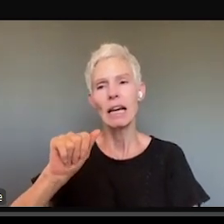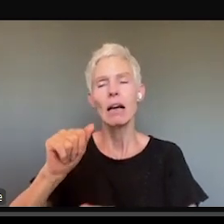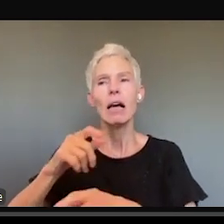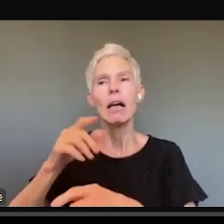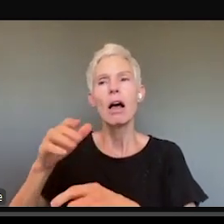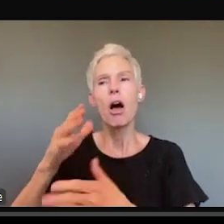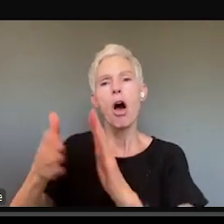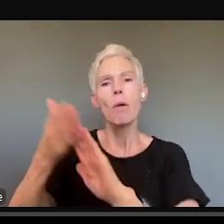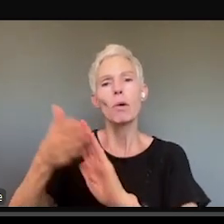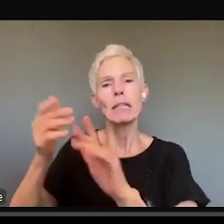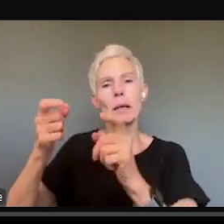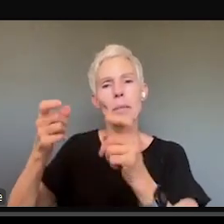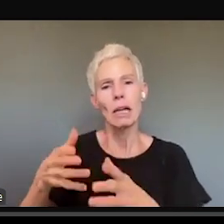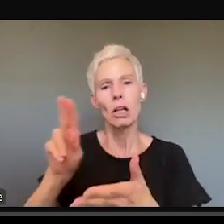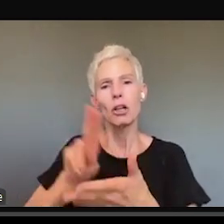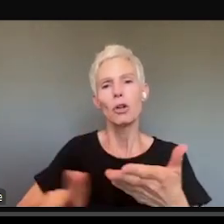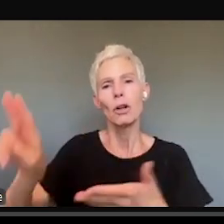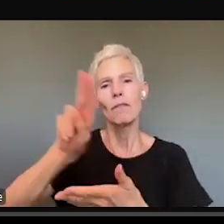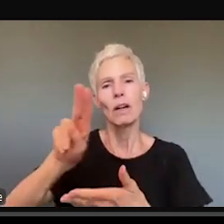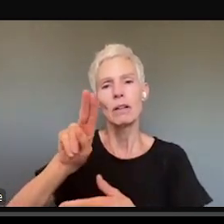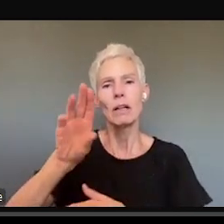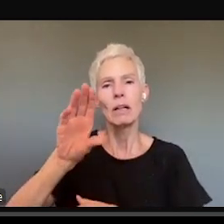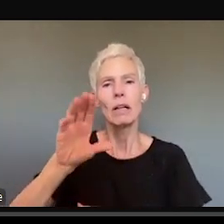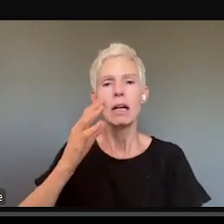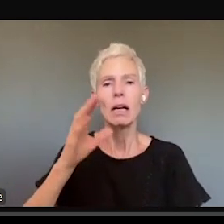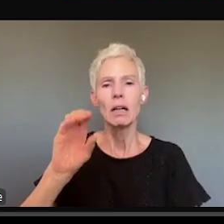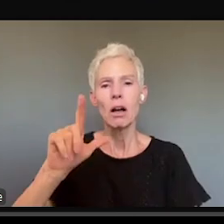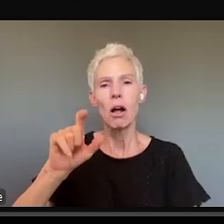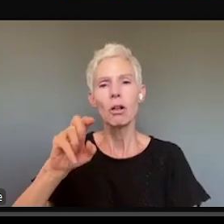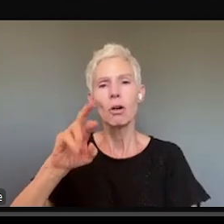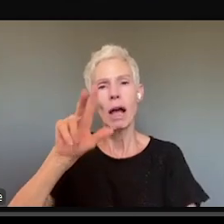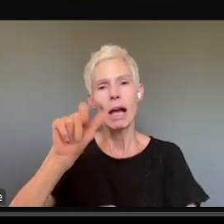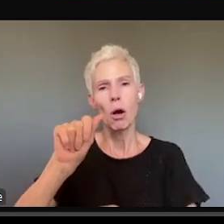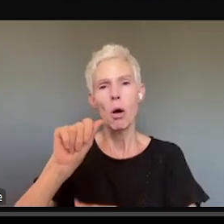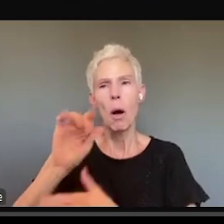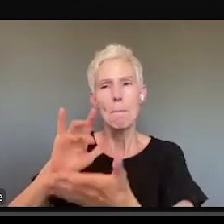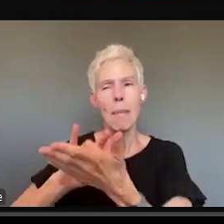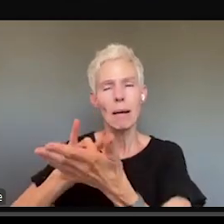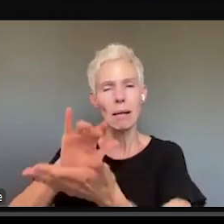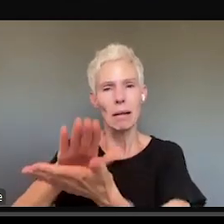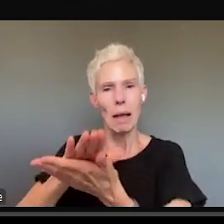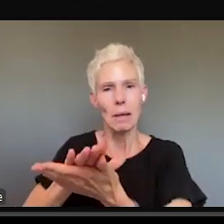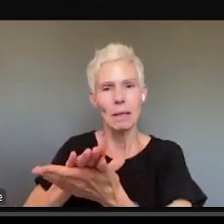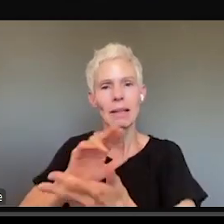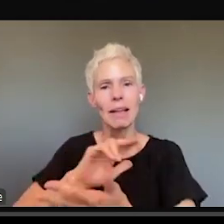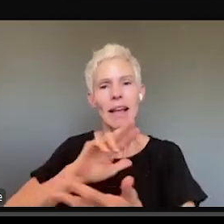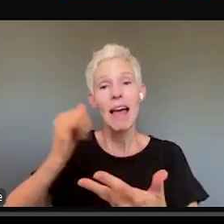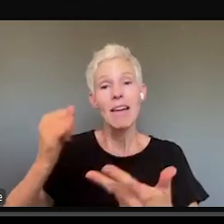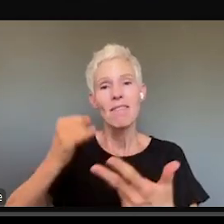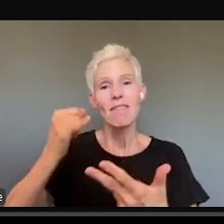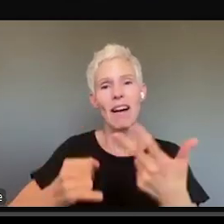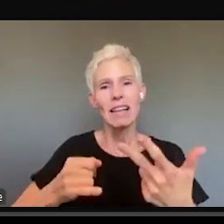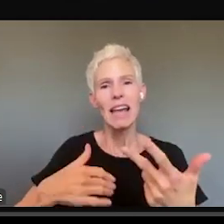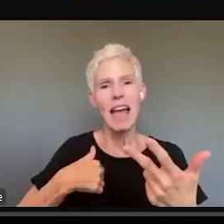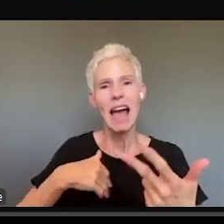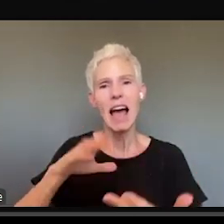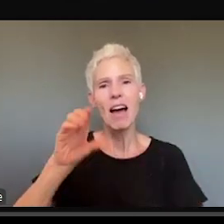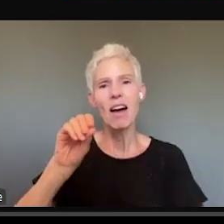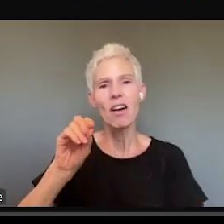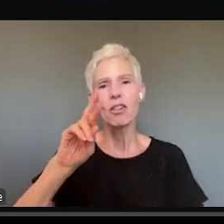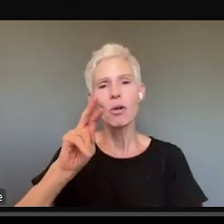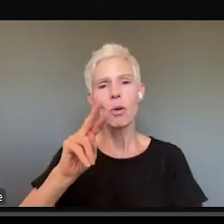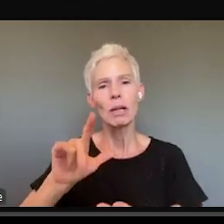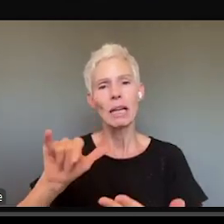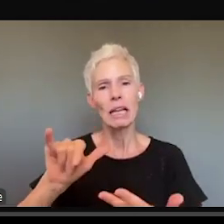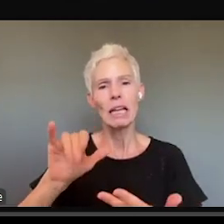Manager at the University of Colorado Anschutz Medical Campus. And then we finally have Courtney